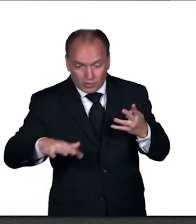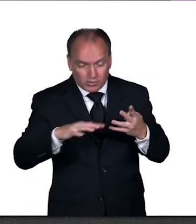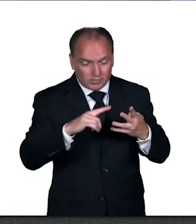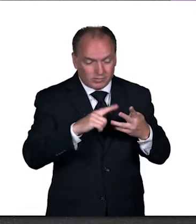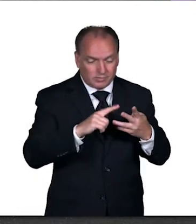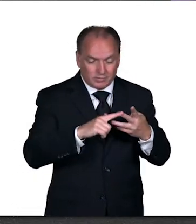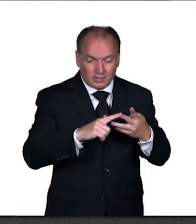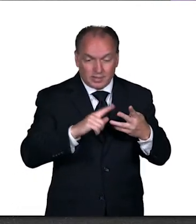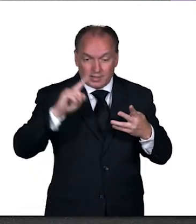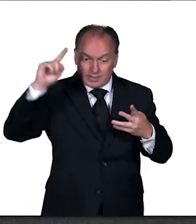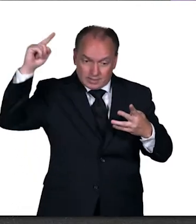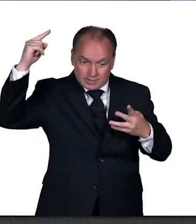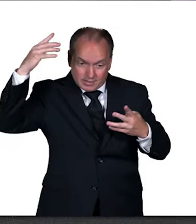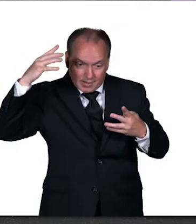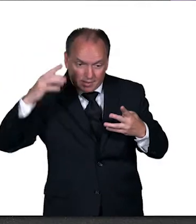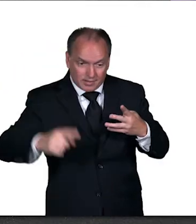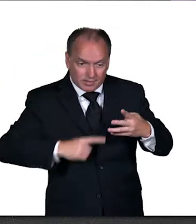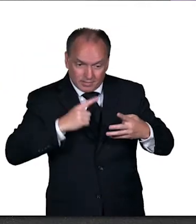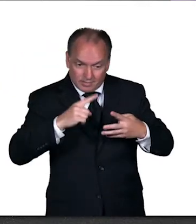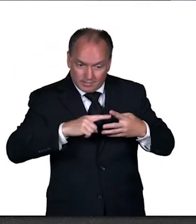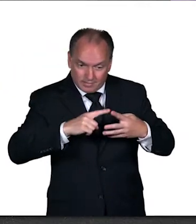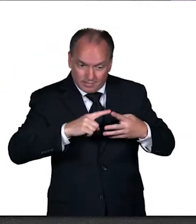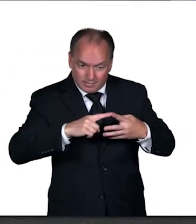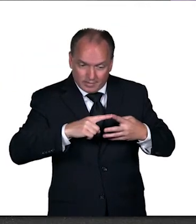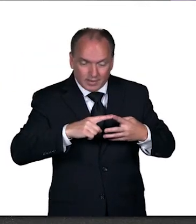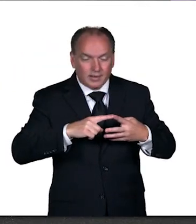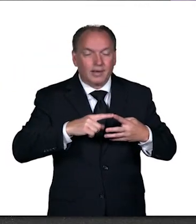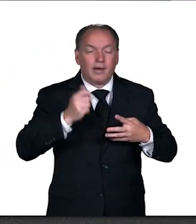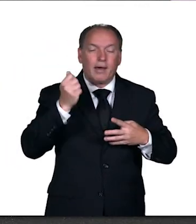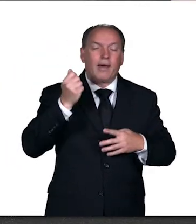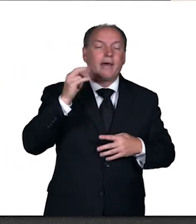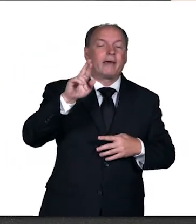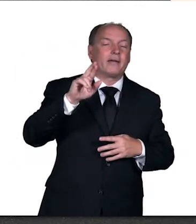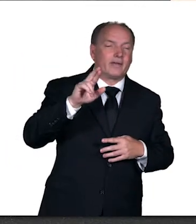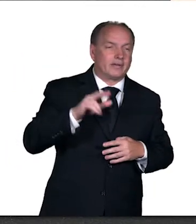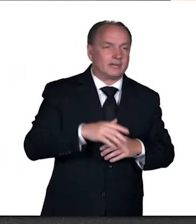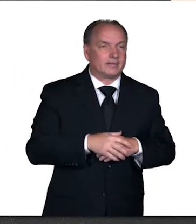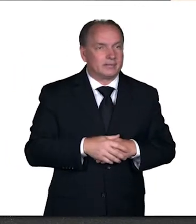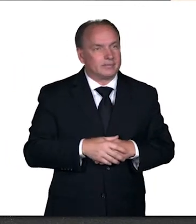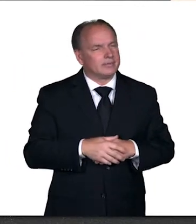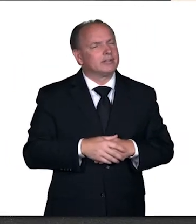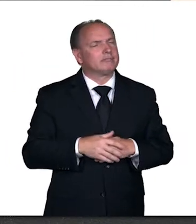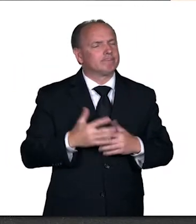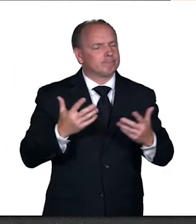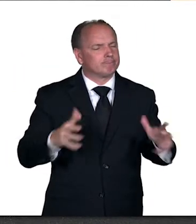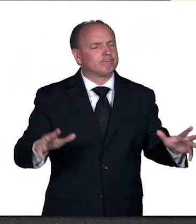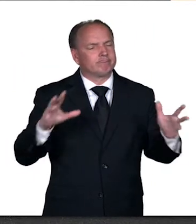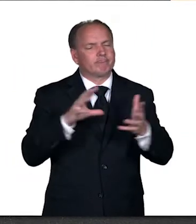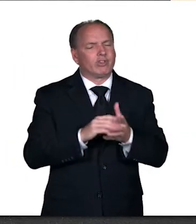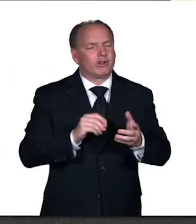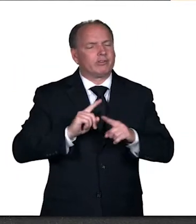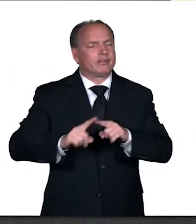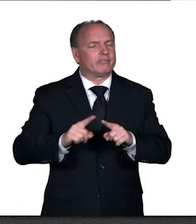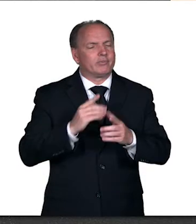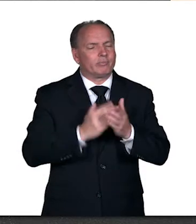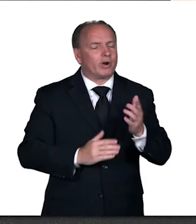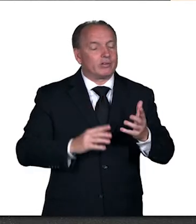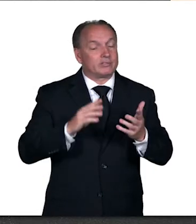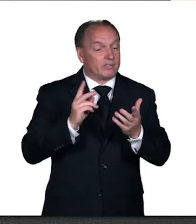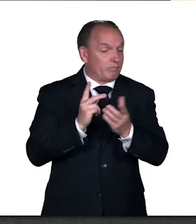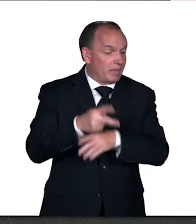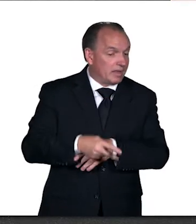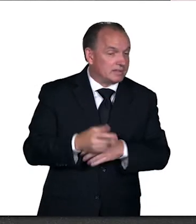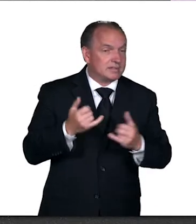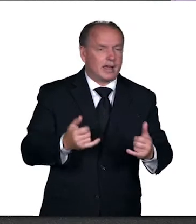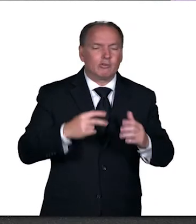The third is sun. And the fourth is air. Now that we learned about the different parts of plants and what plants